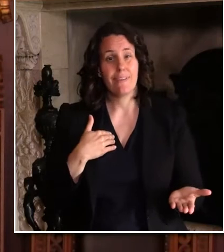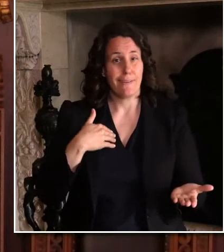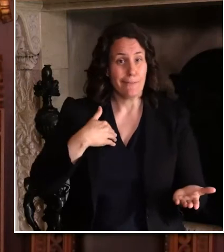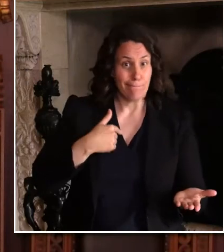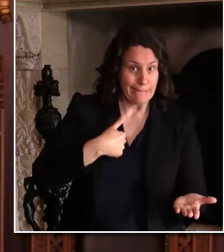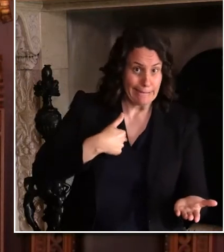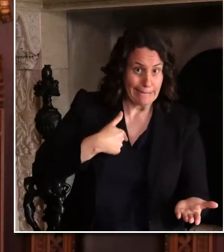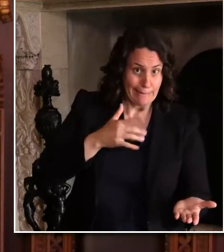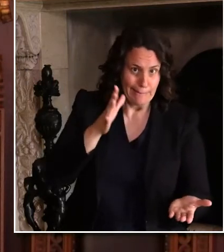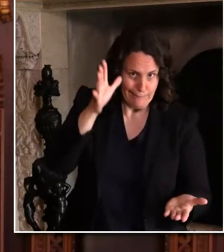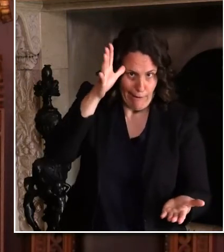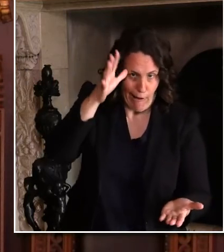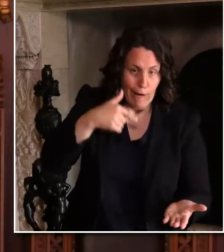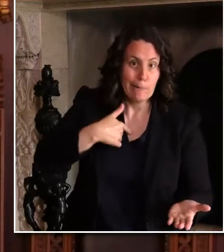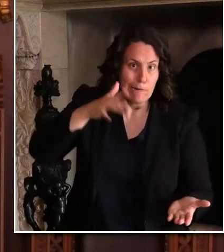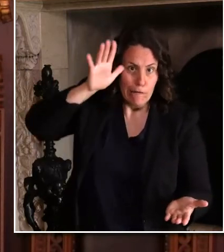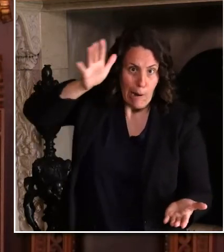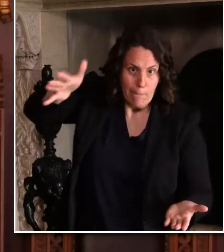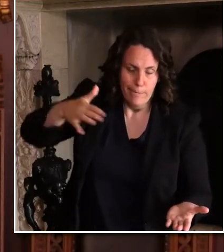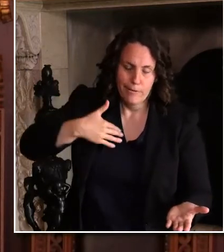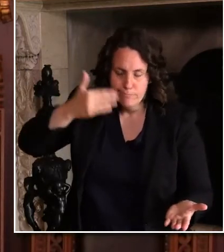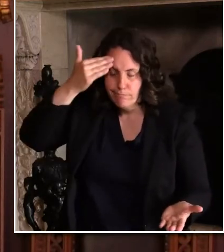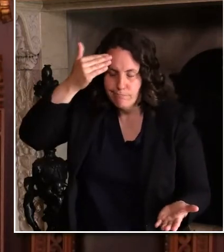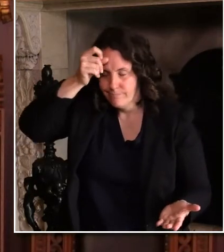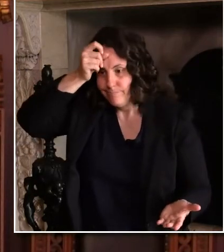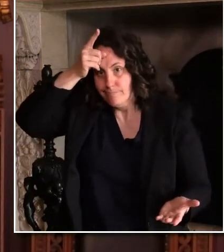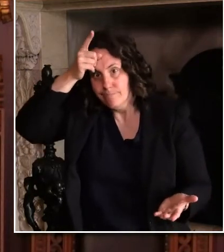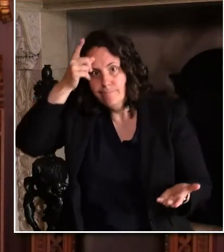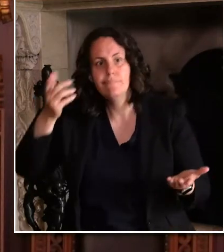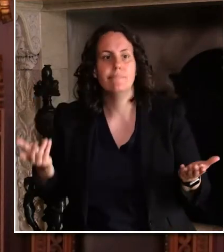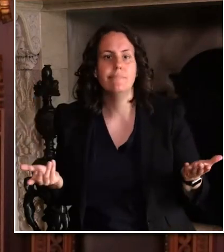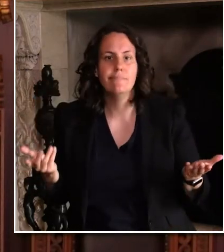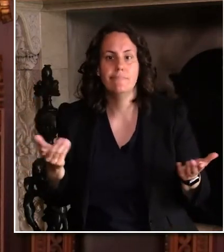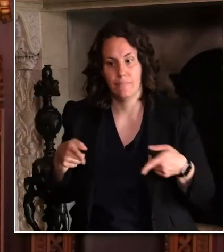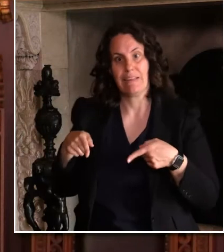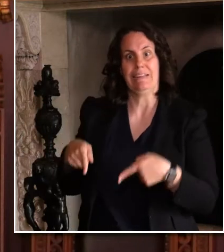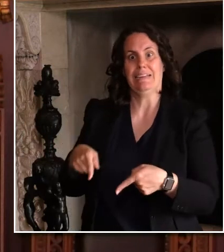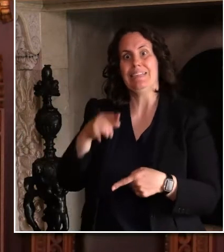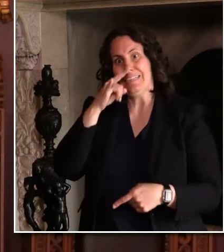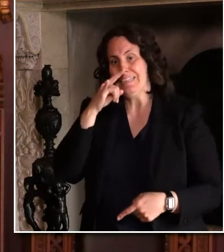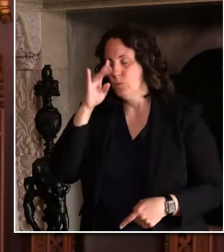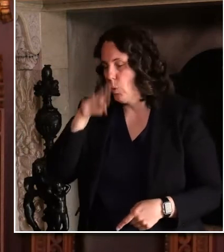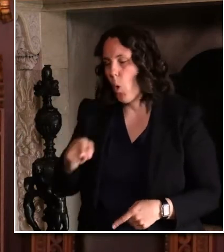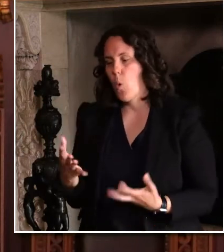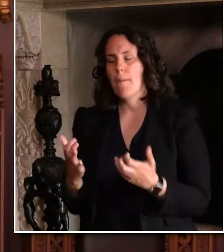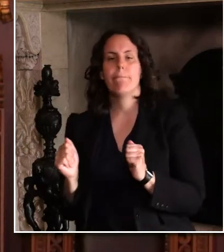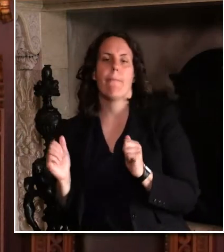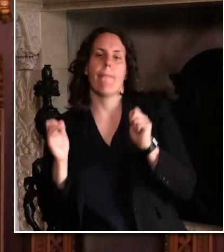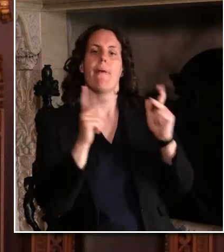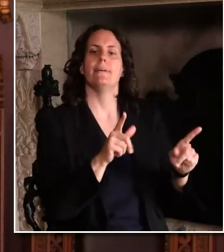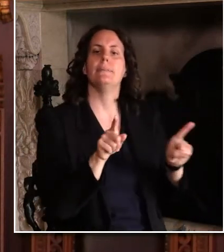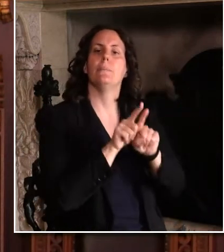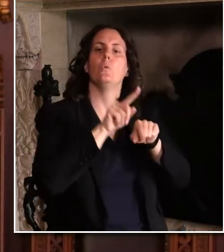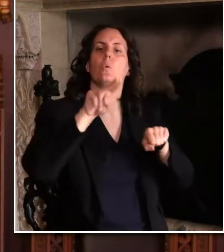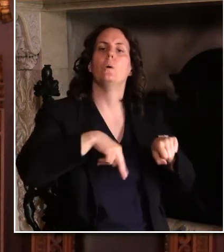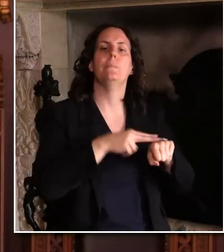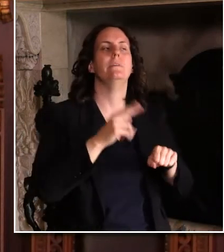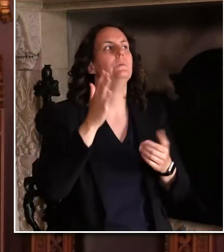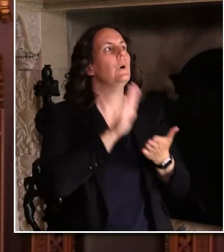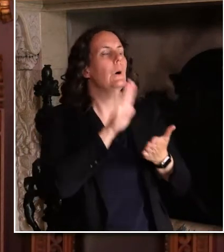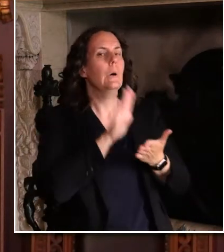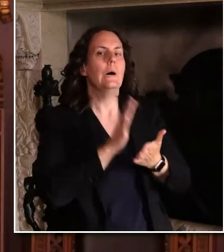normalcy for our kids is necessary. So it should be our goal. Whether it looks different than, it certainly will look different than it